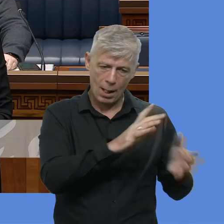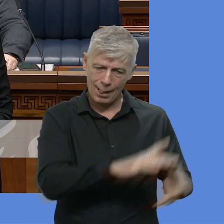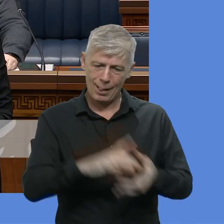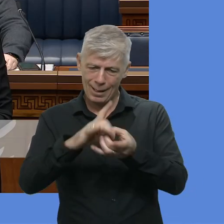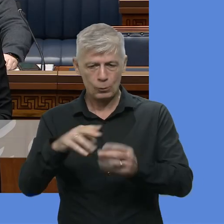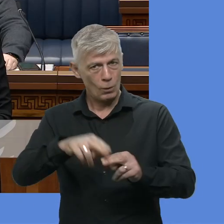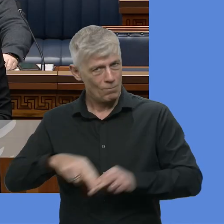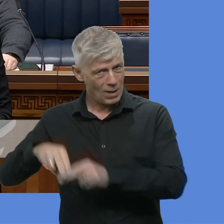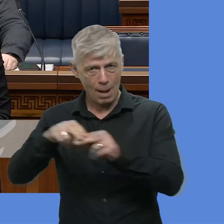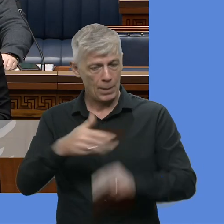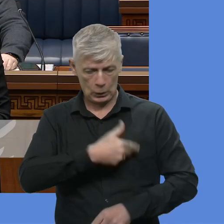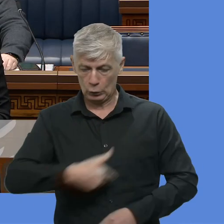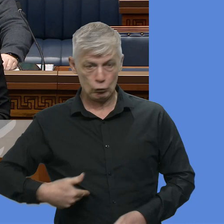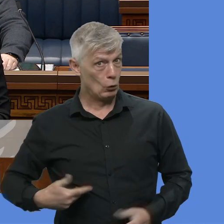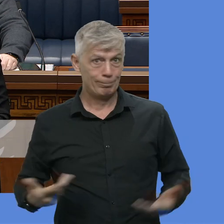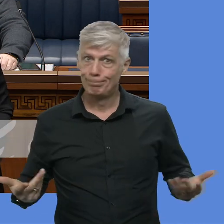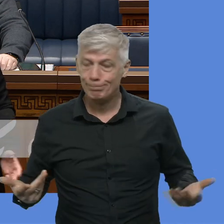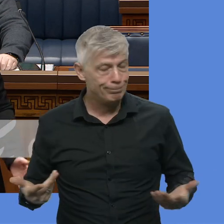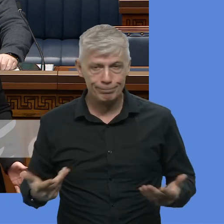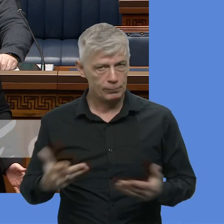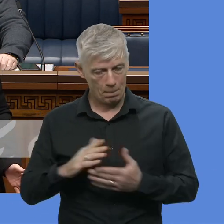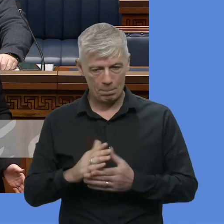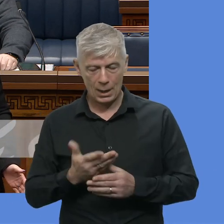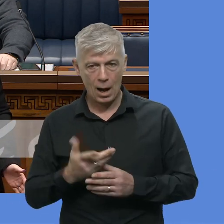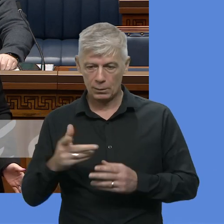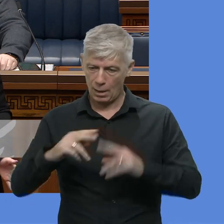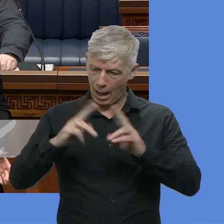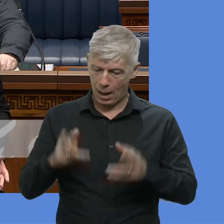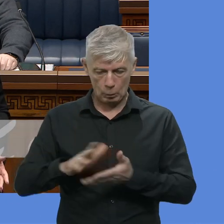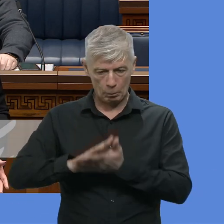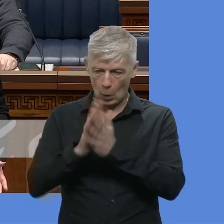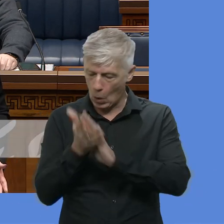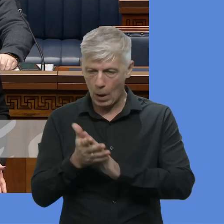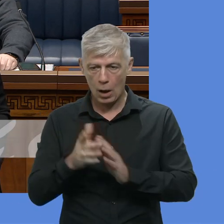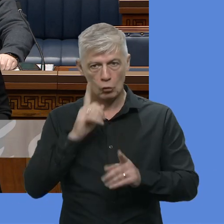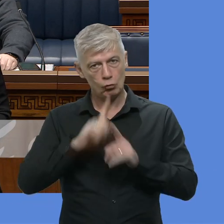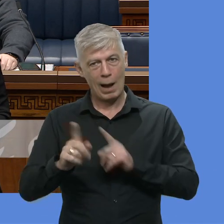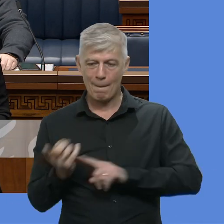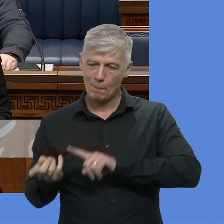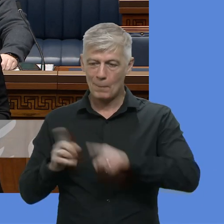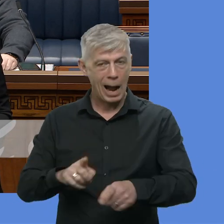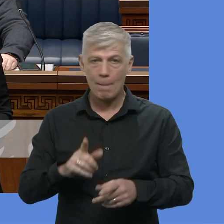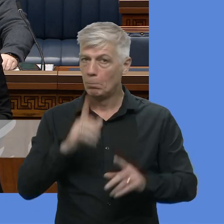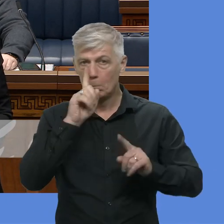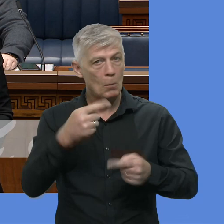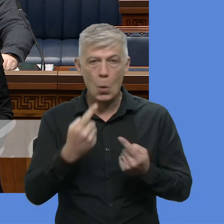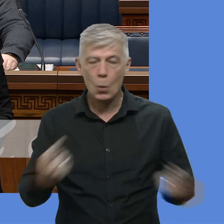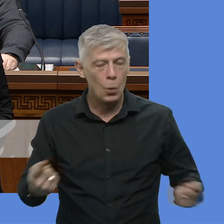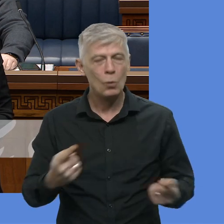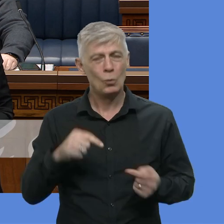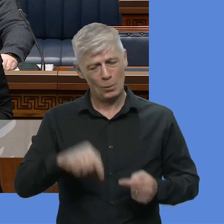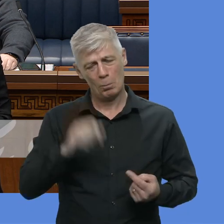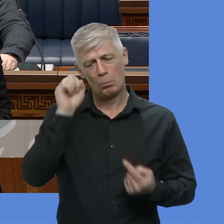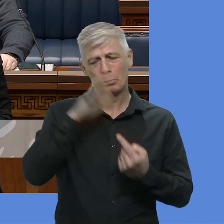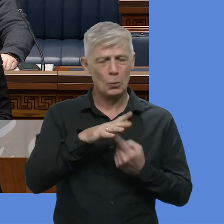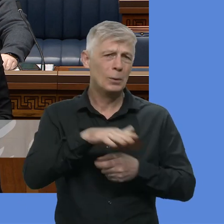had insurance, haven't been able to access flood insurance, and are trying to rebuild their homes and haven't been able to do so. It is a very critical situation,